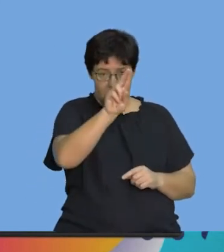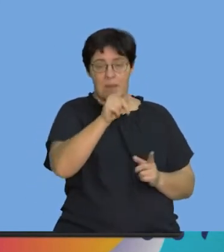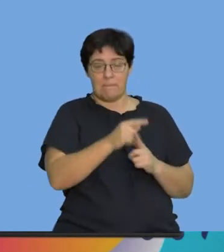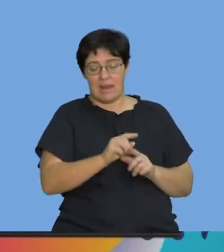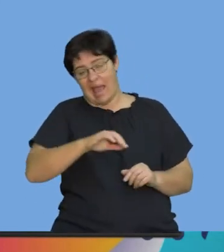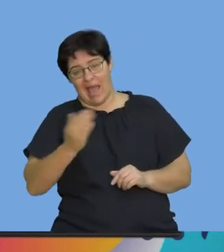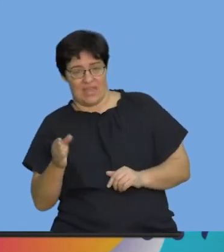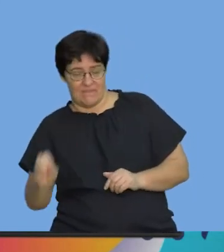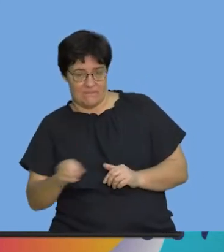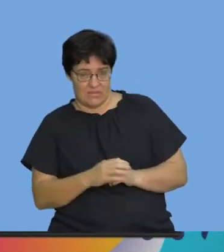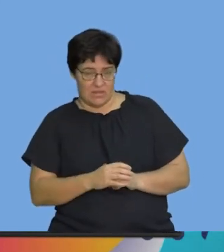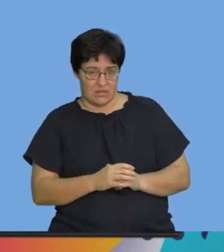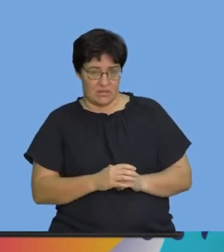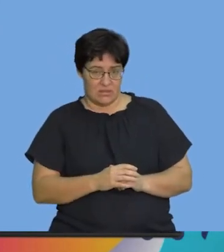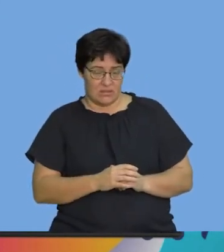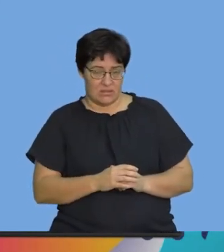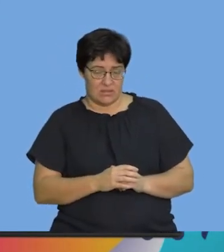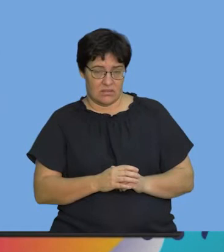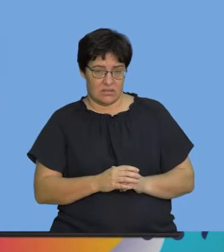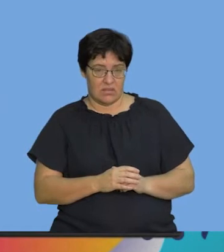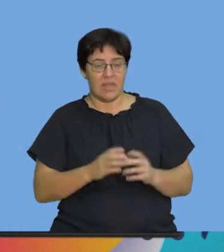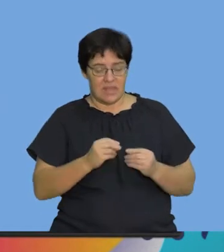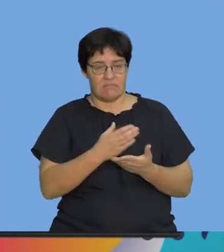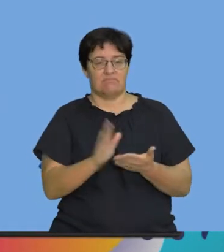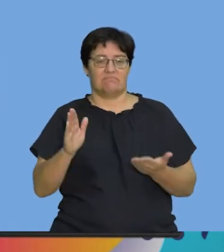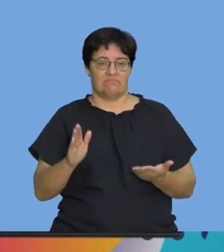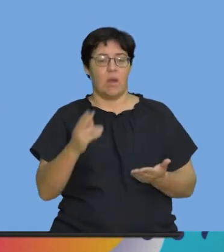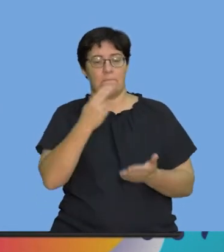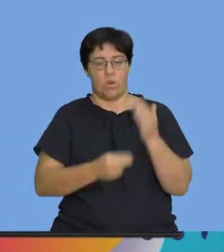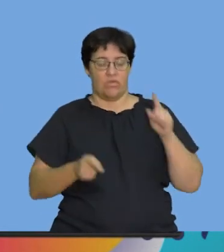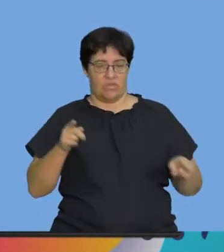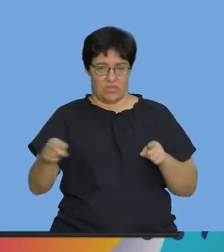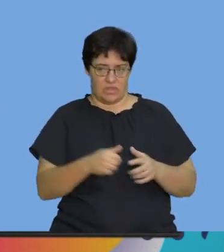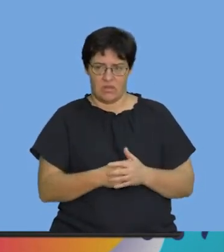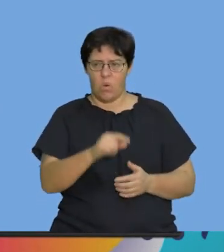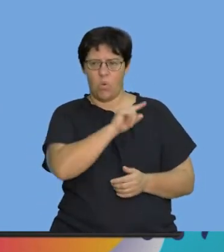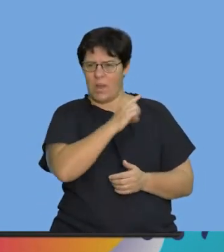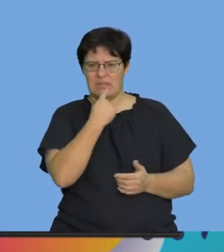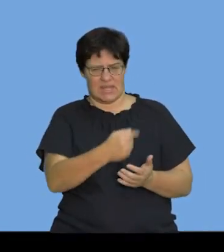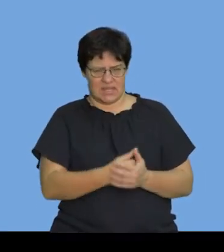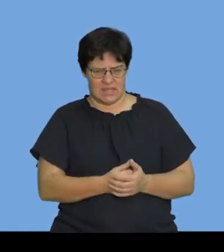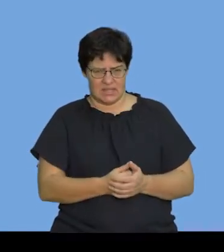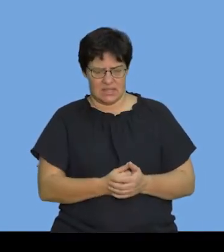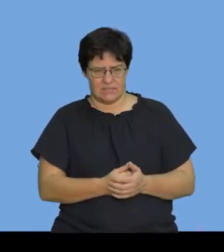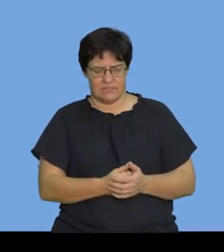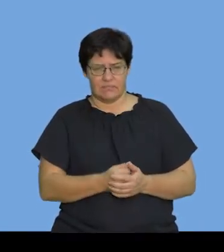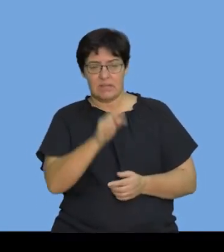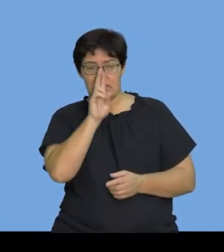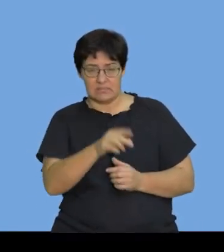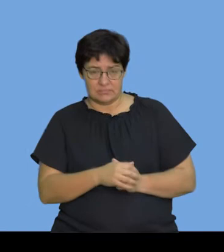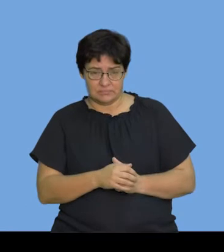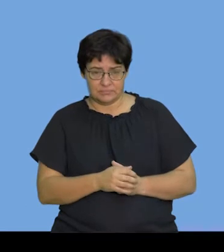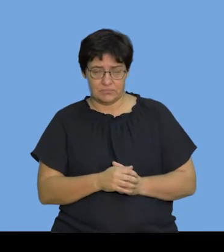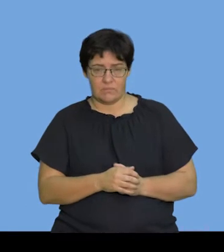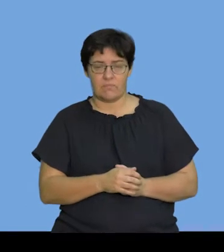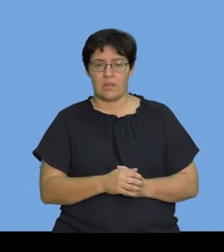And then only then can you take out a square root on both sides. Why am I saying this? Because let me show you. If I